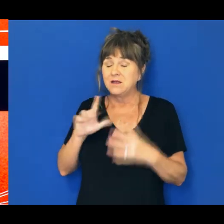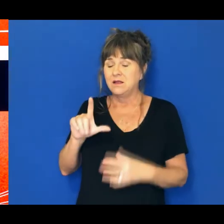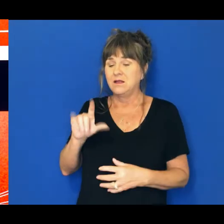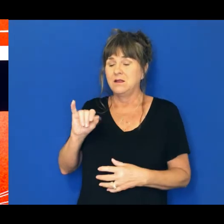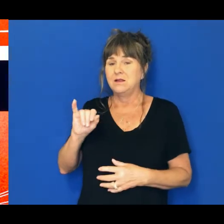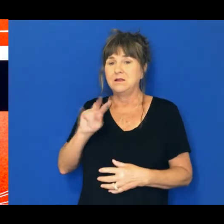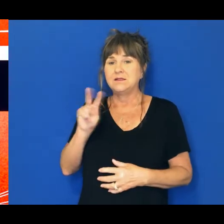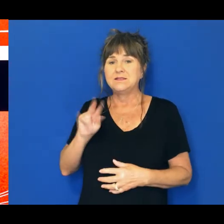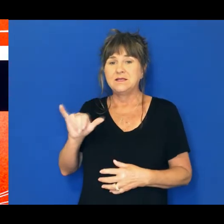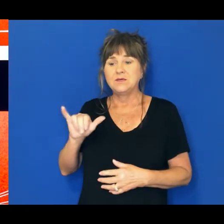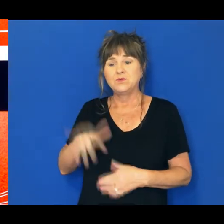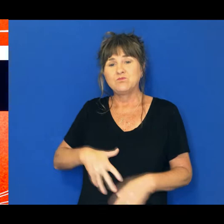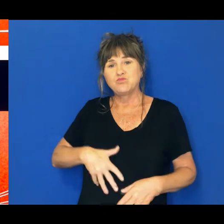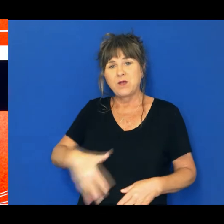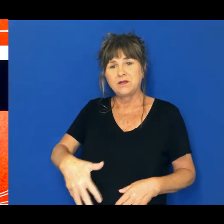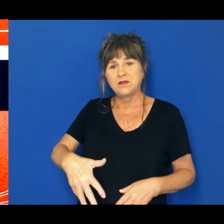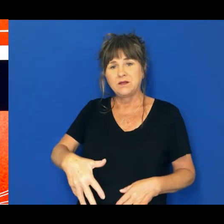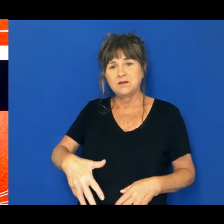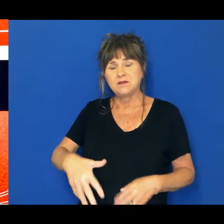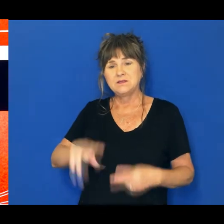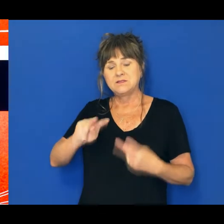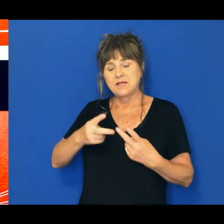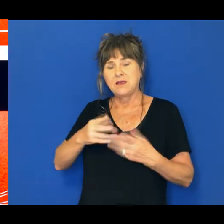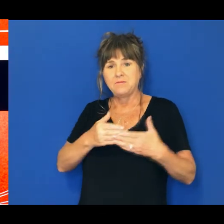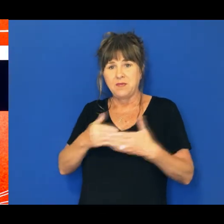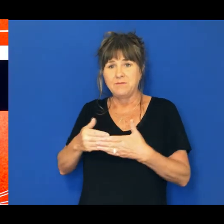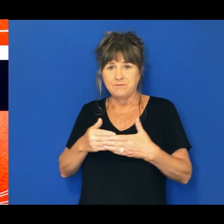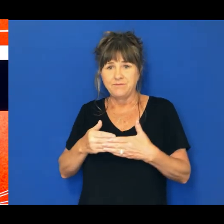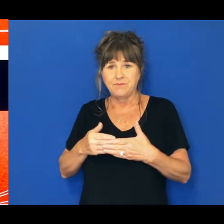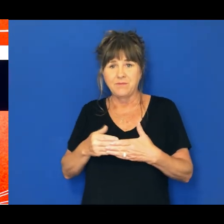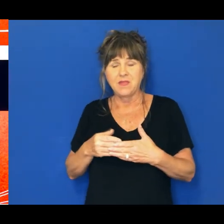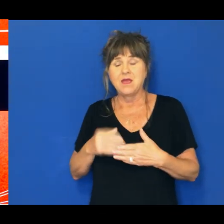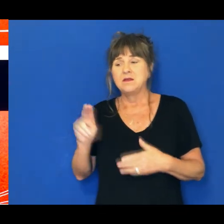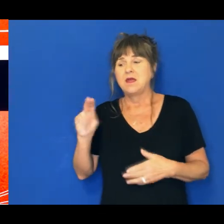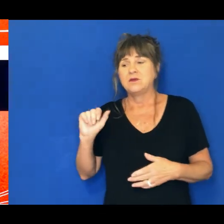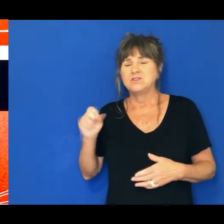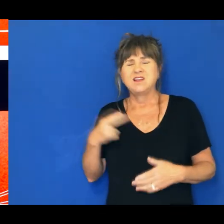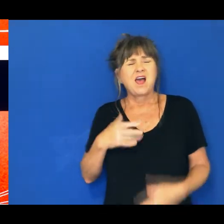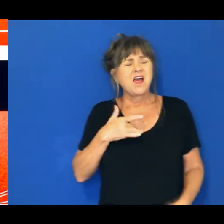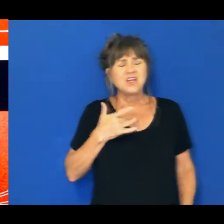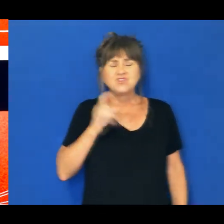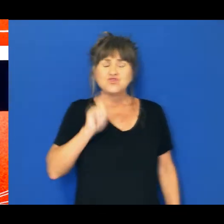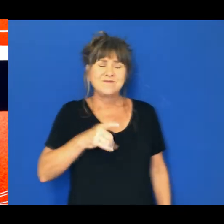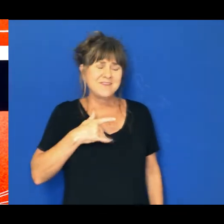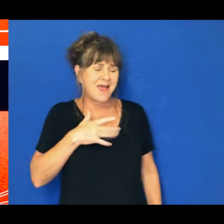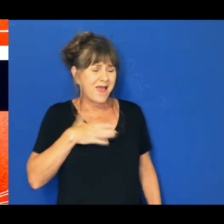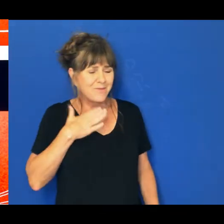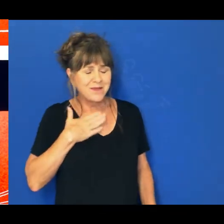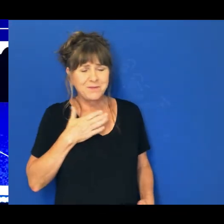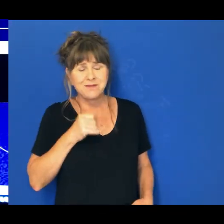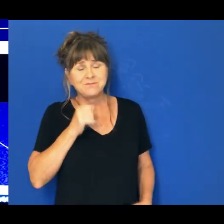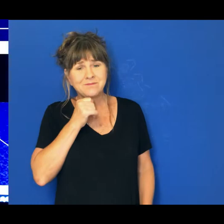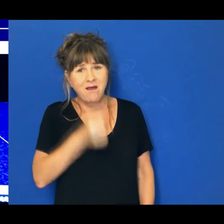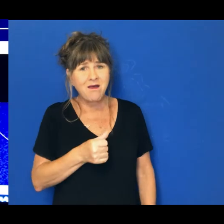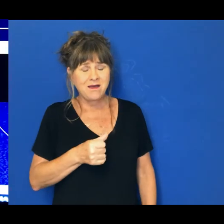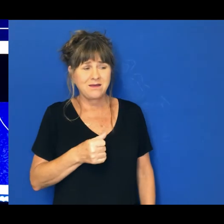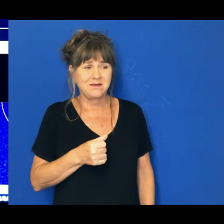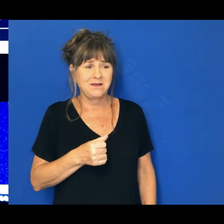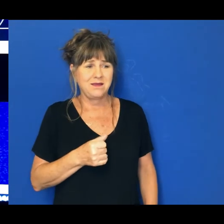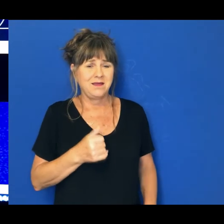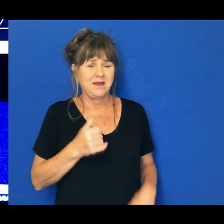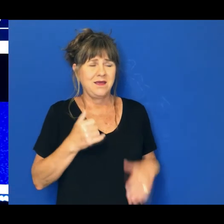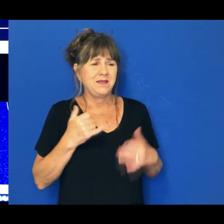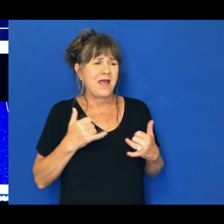second child. And he was saying, I should be excited. I should be happy, but I'm not. And now I'm